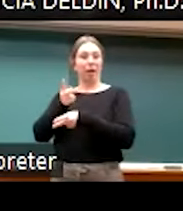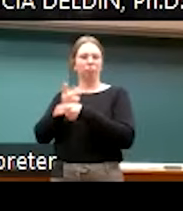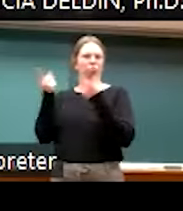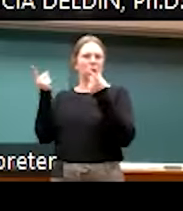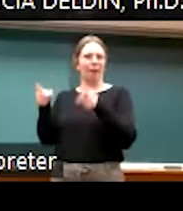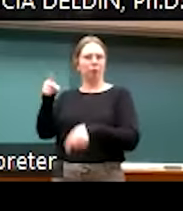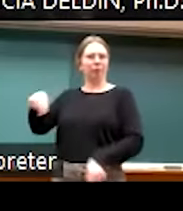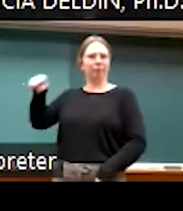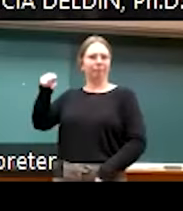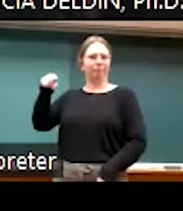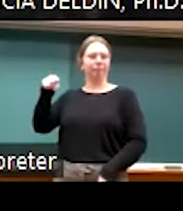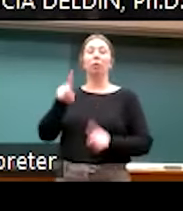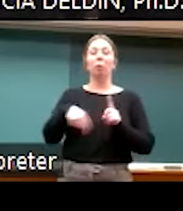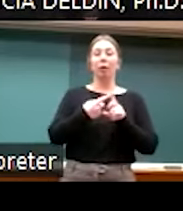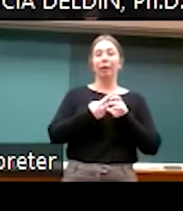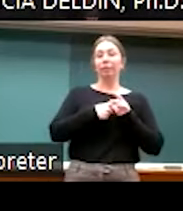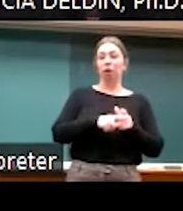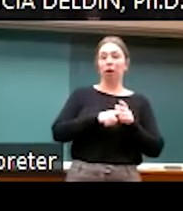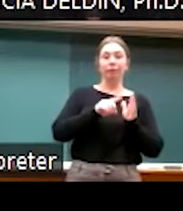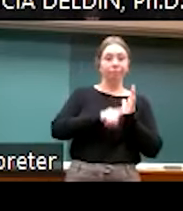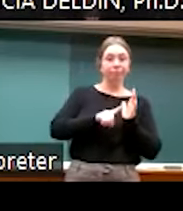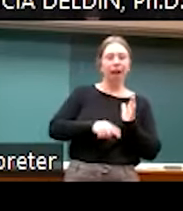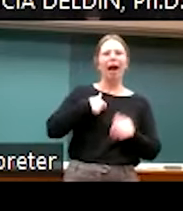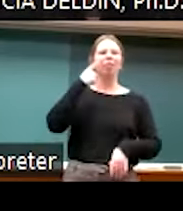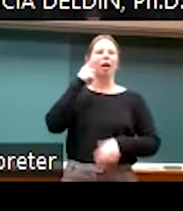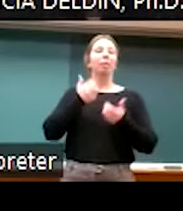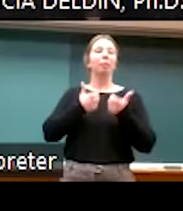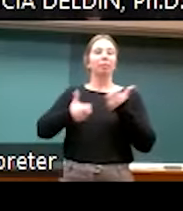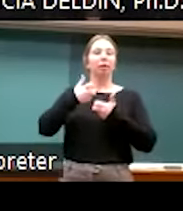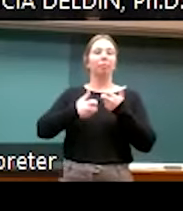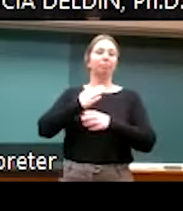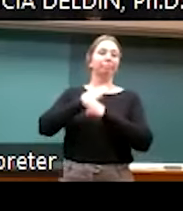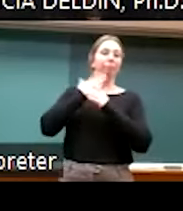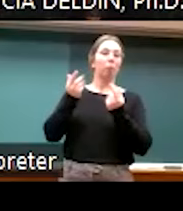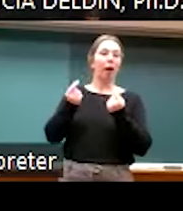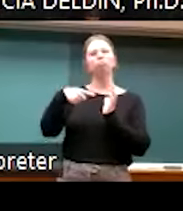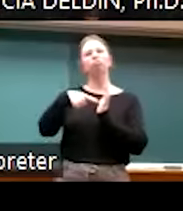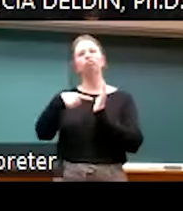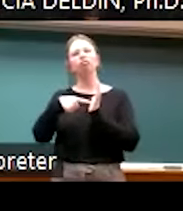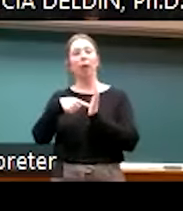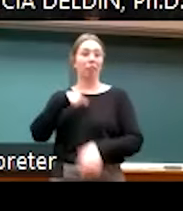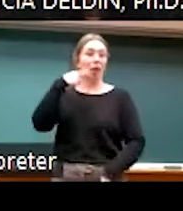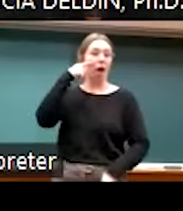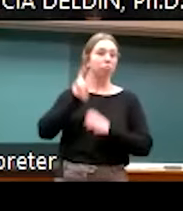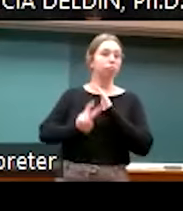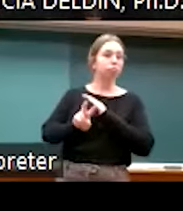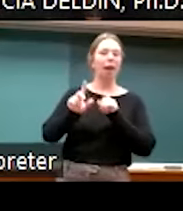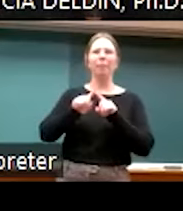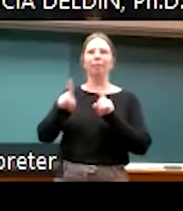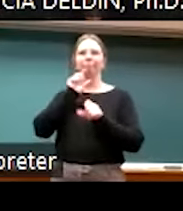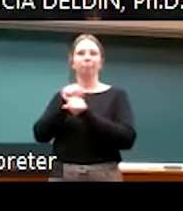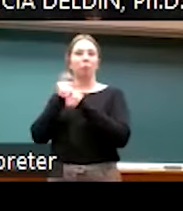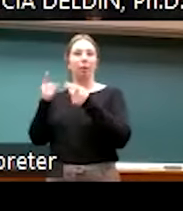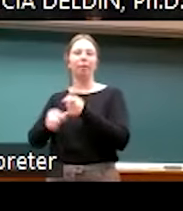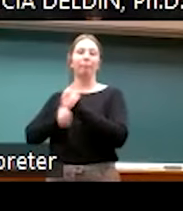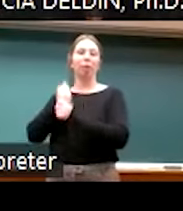started this, the number one problem was the affordability issue or maybe the availability issue. But the vast majority of people who don't get care for mental illness